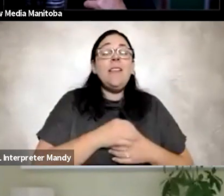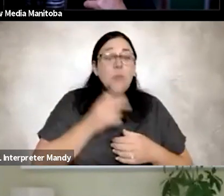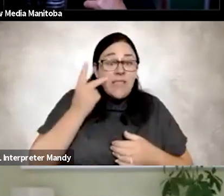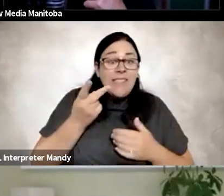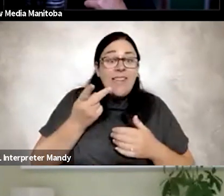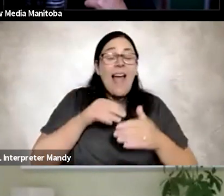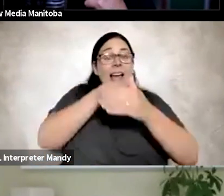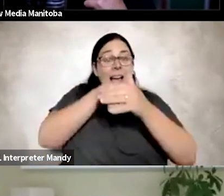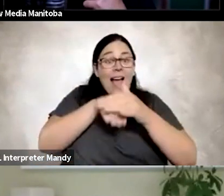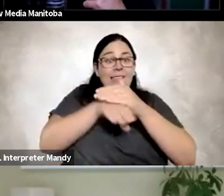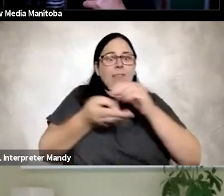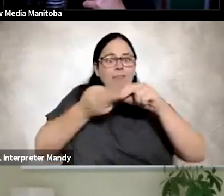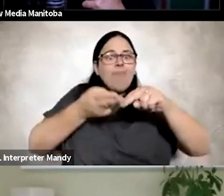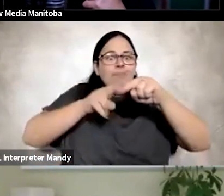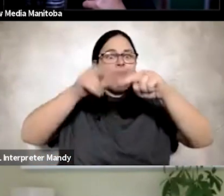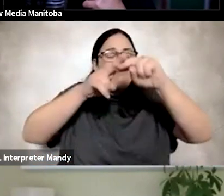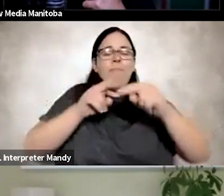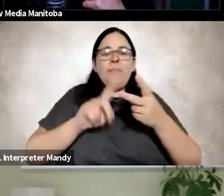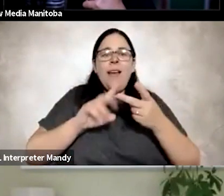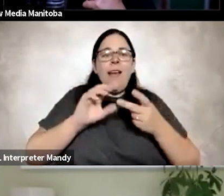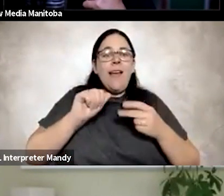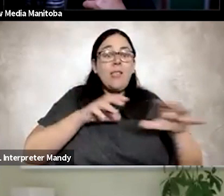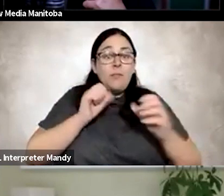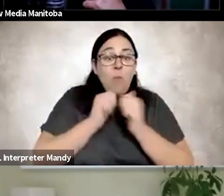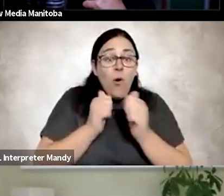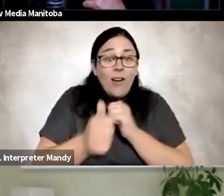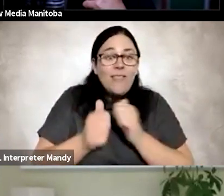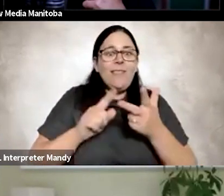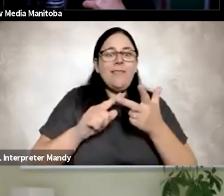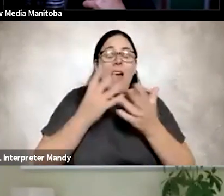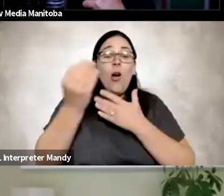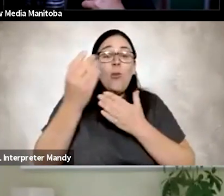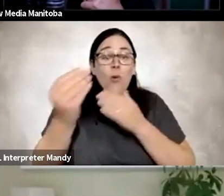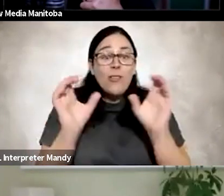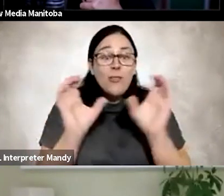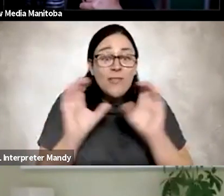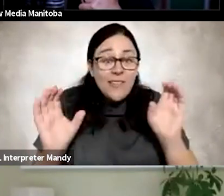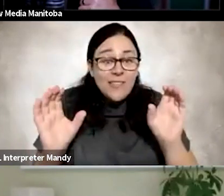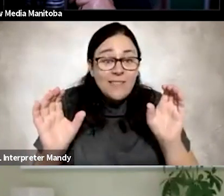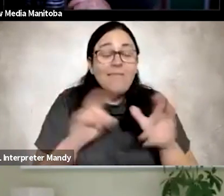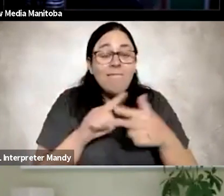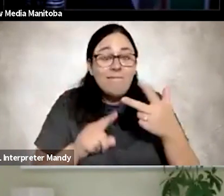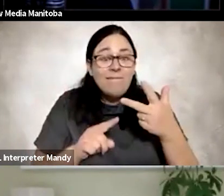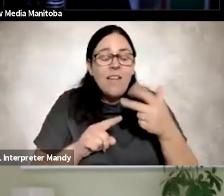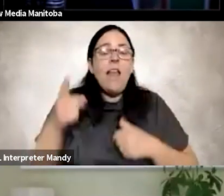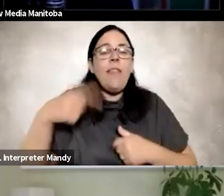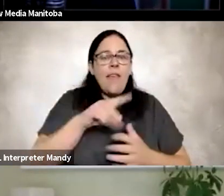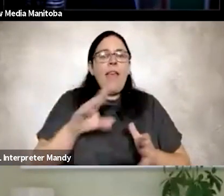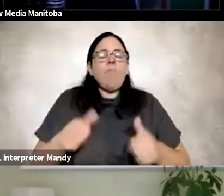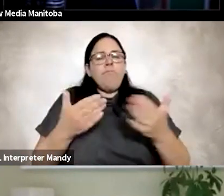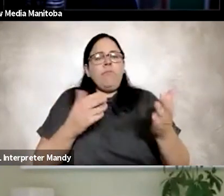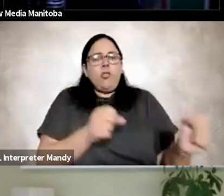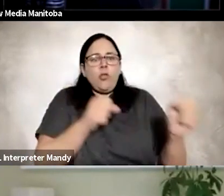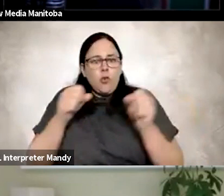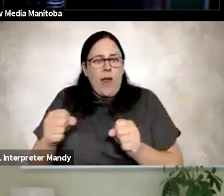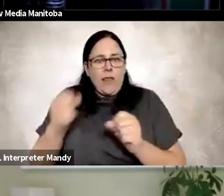access to the outdoors, adventure sports, and outdoor certification. They integrate a strengths-based perspective,